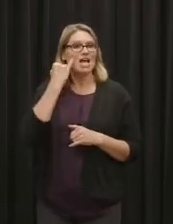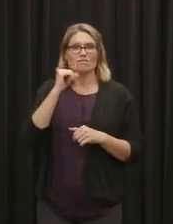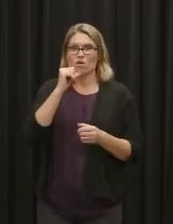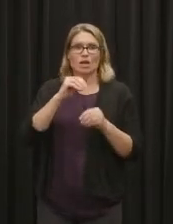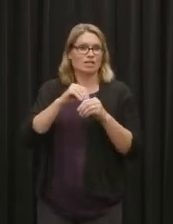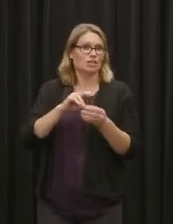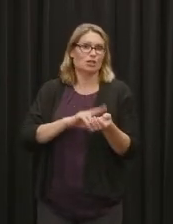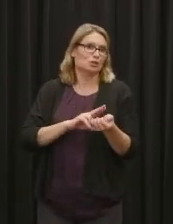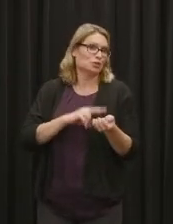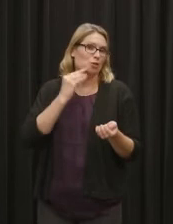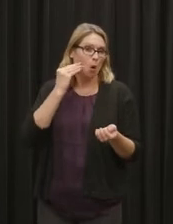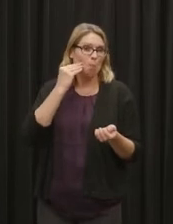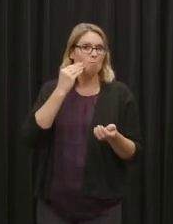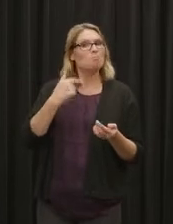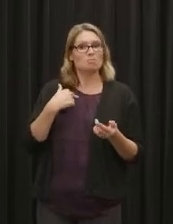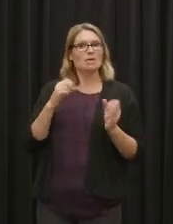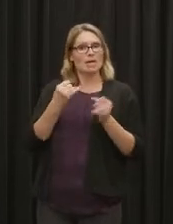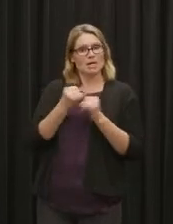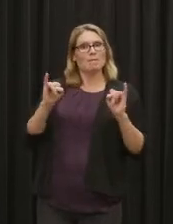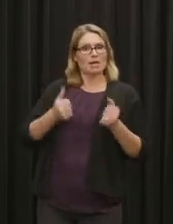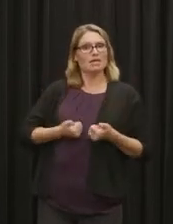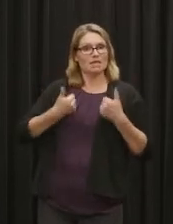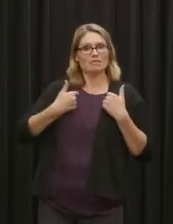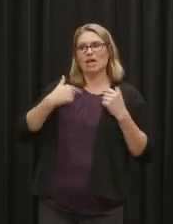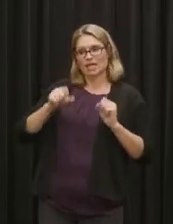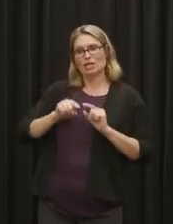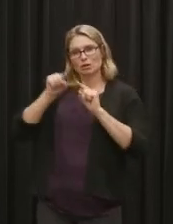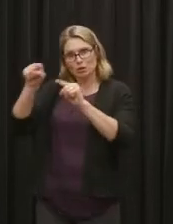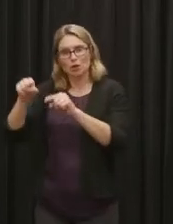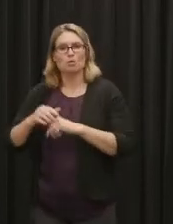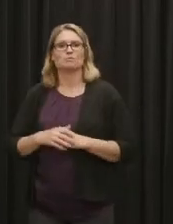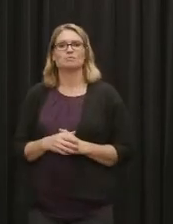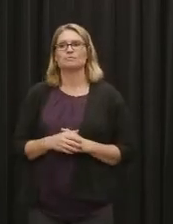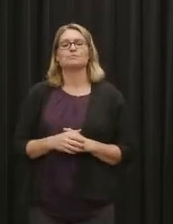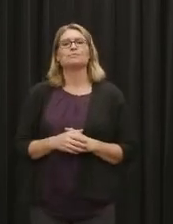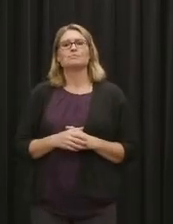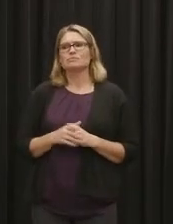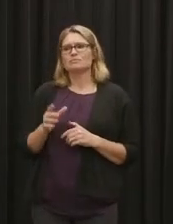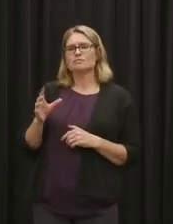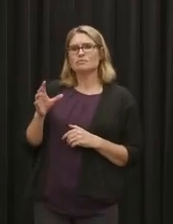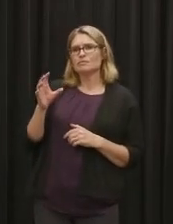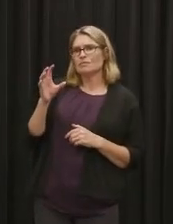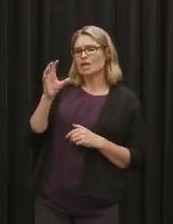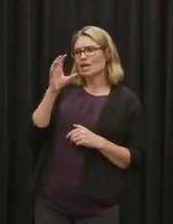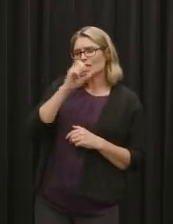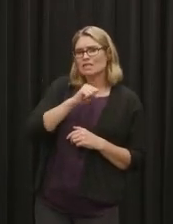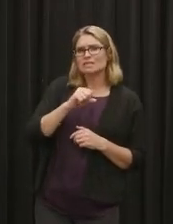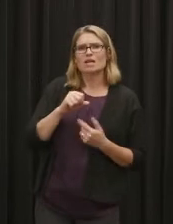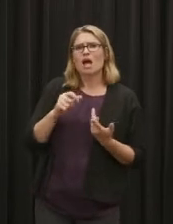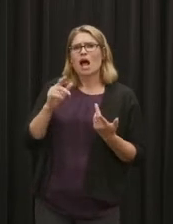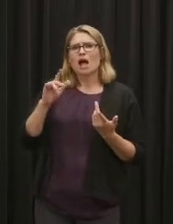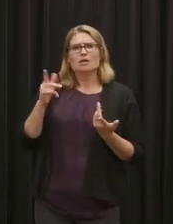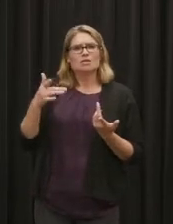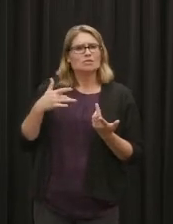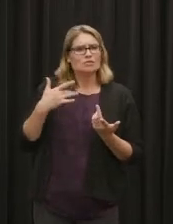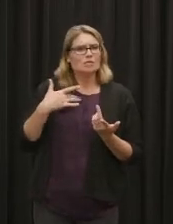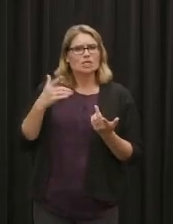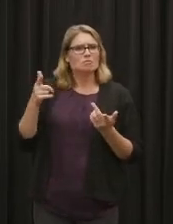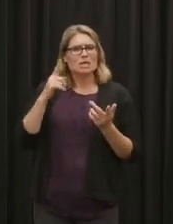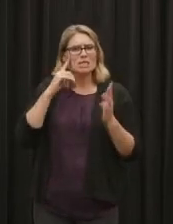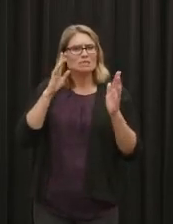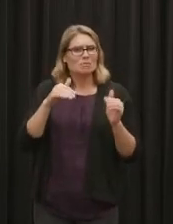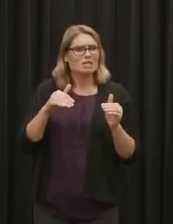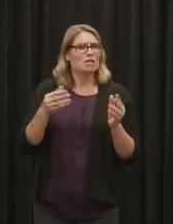Ms. McKinnon, do you have the quickest follow-up? Oh, sorry, I guess the other half of that was how long before you expect